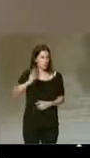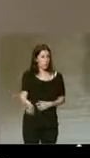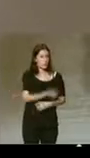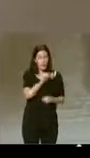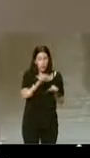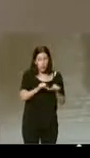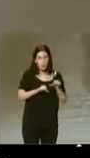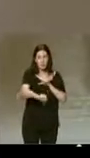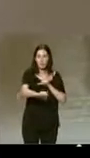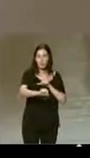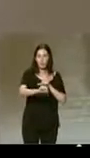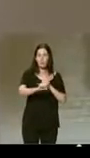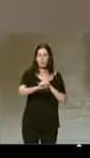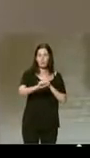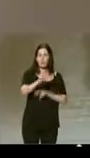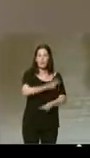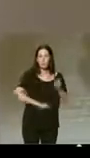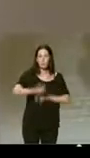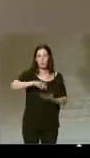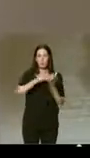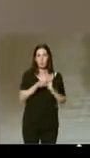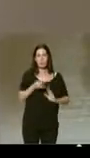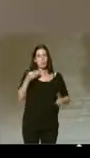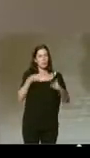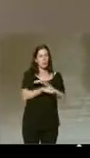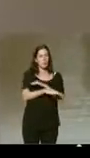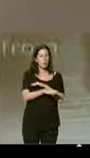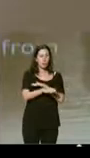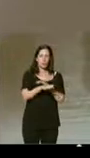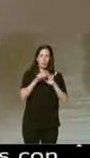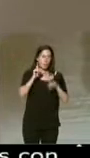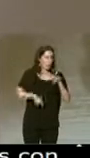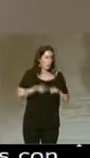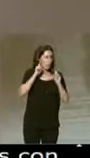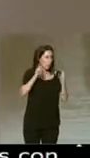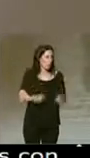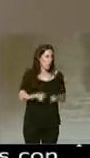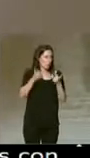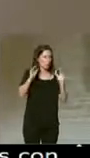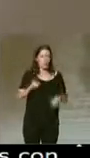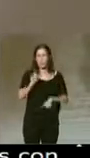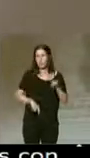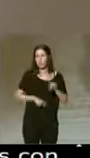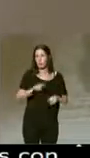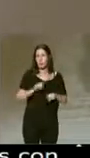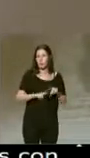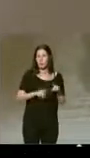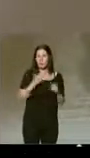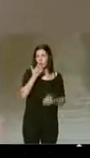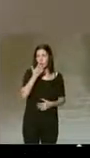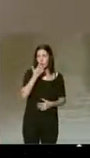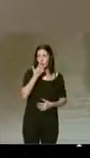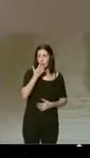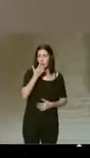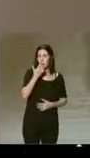to achieve. And from that point on, we will come to accessible solutions with